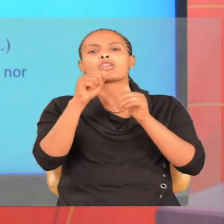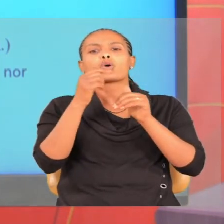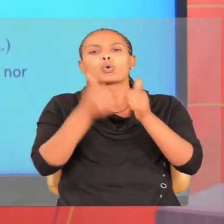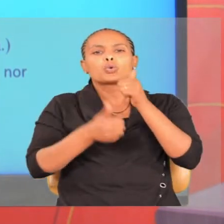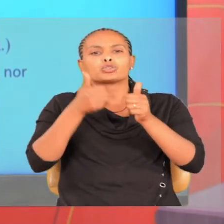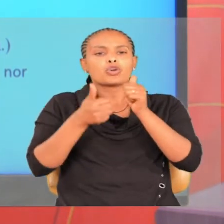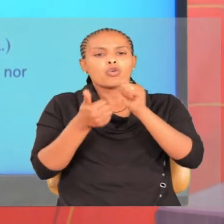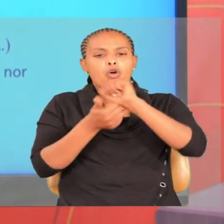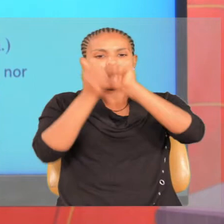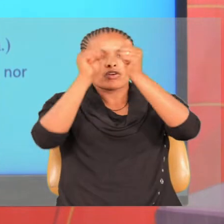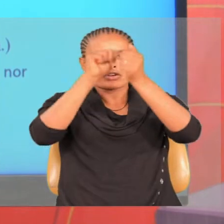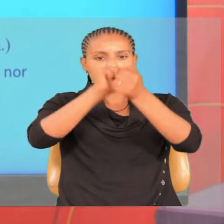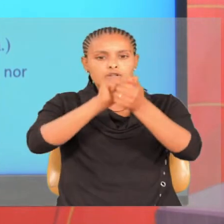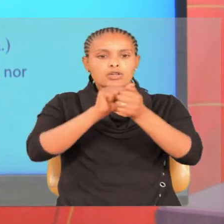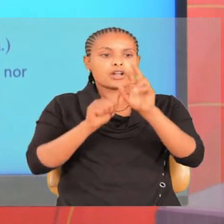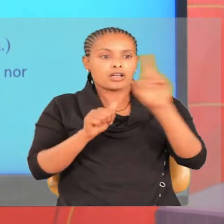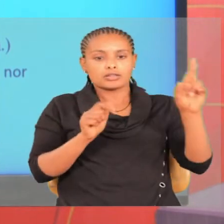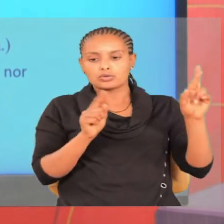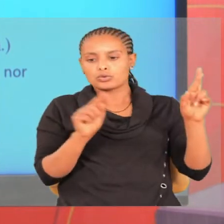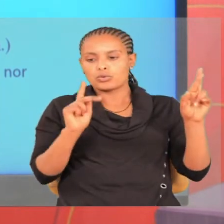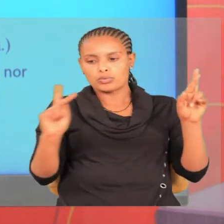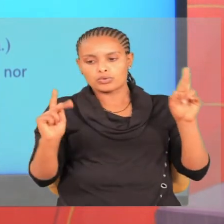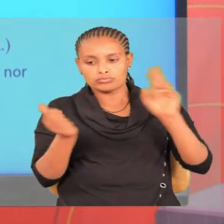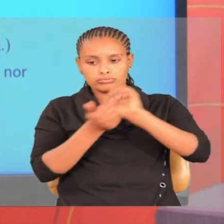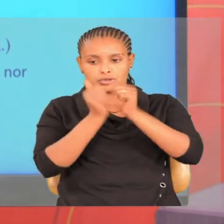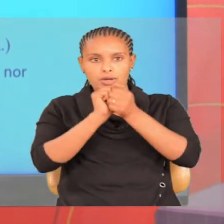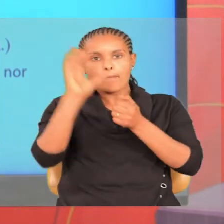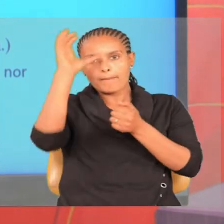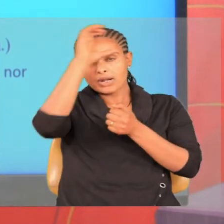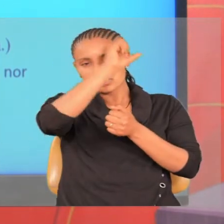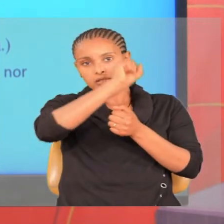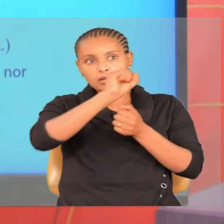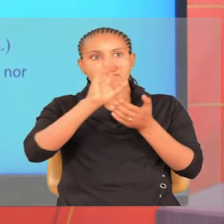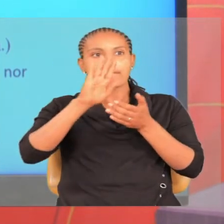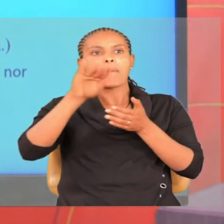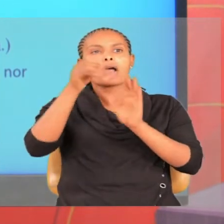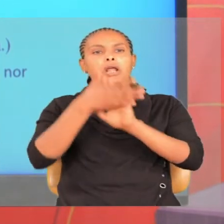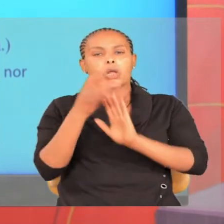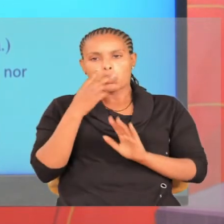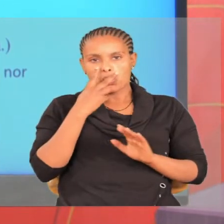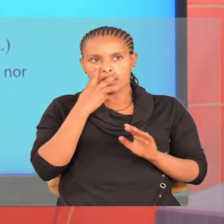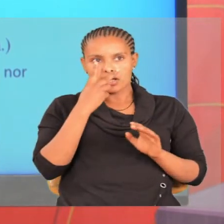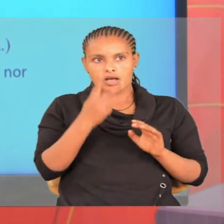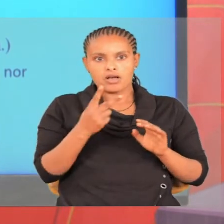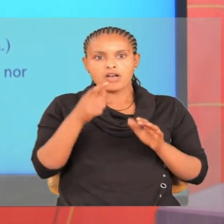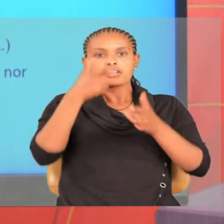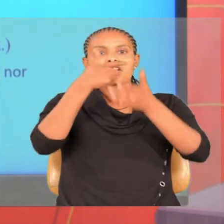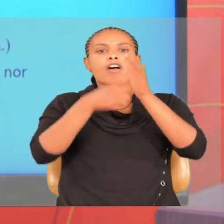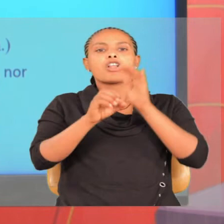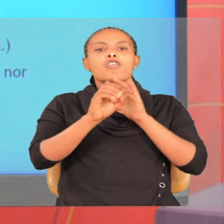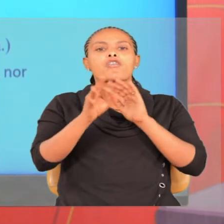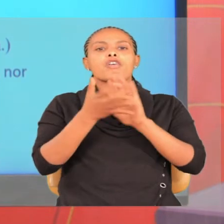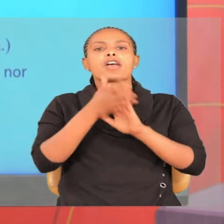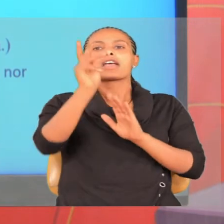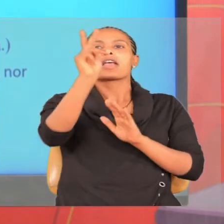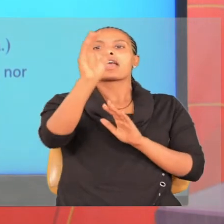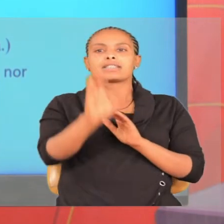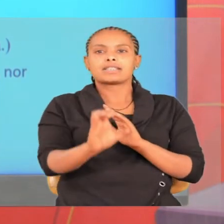are converted into product is predicted by looking at the value of